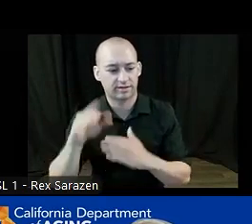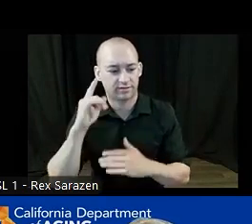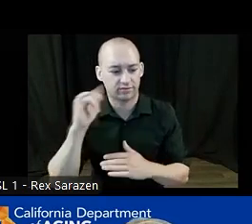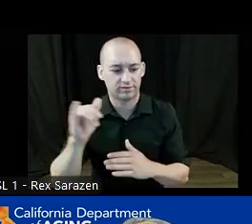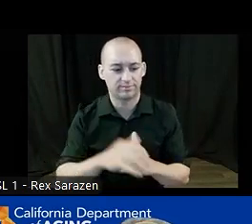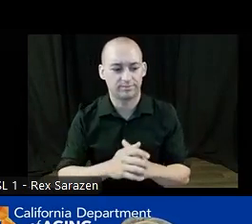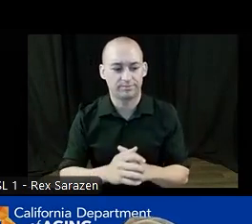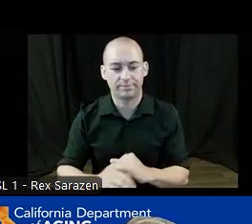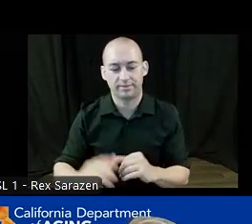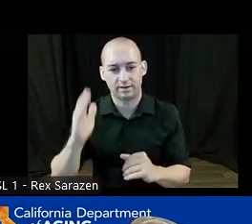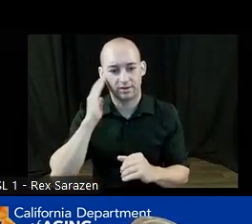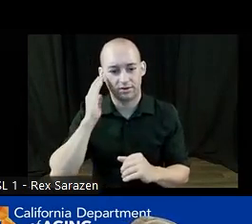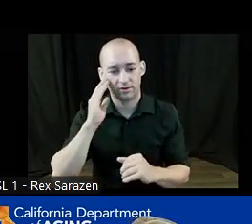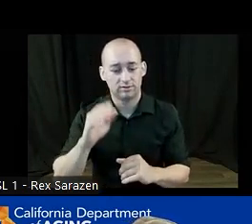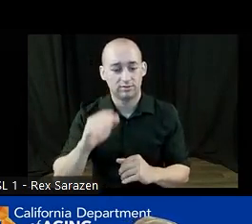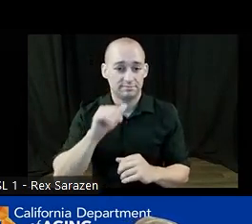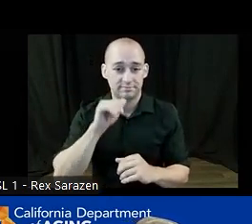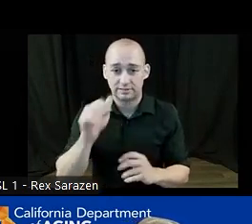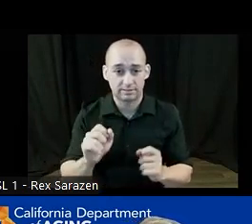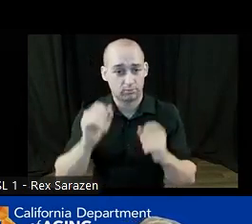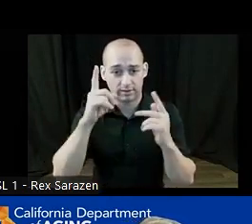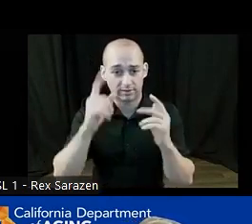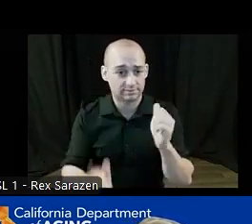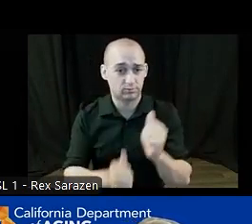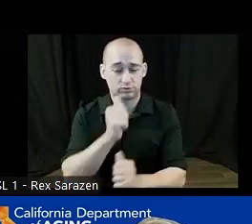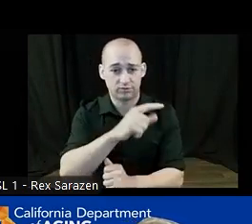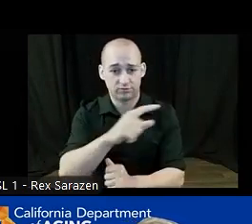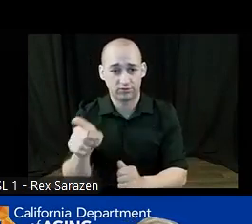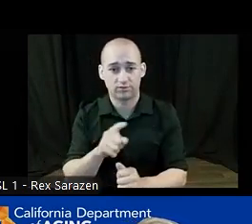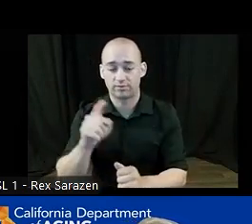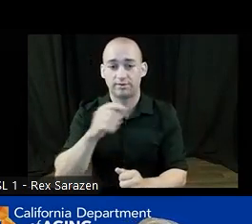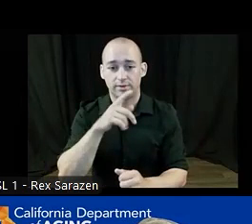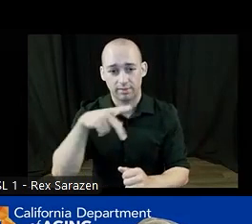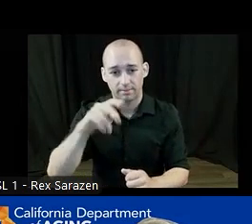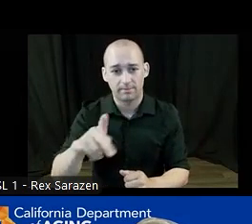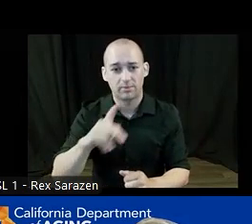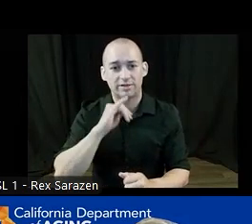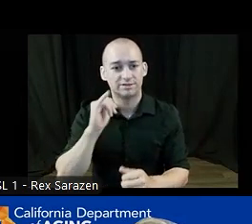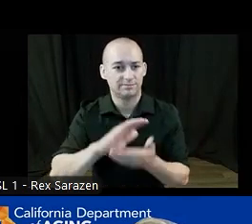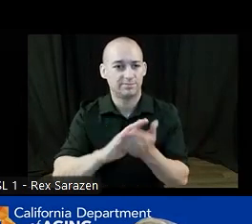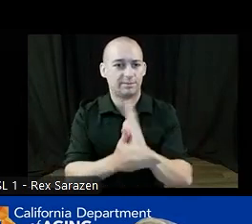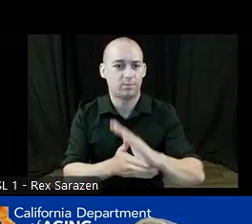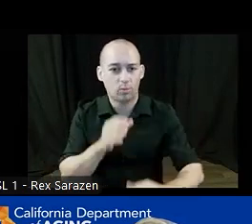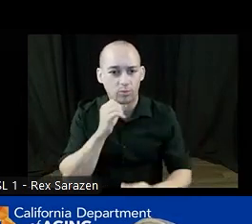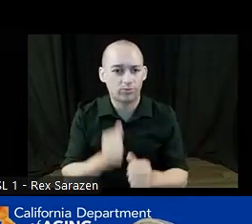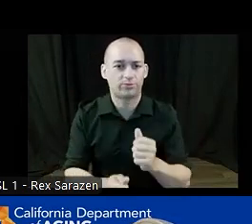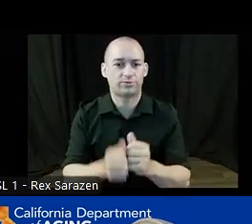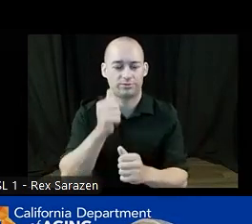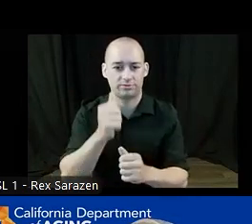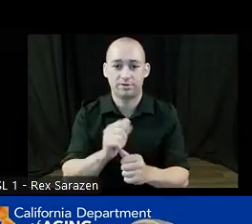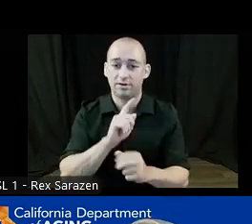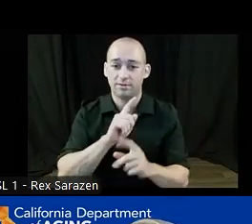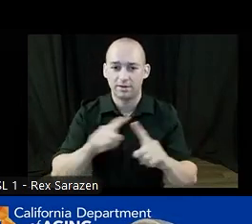it comes as no surprise to most of you that our population is aging. And what's really unbelievable is when you look at